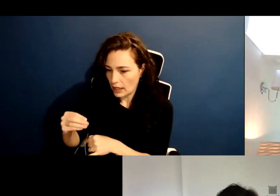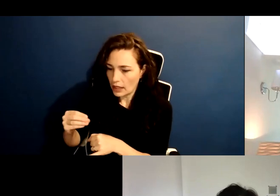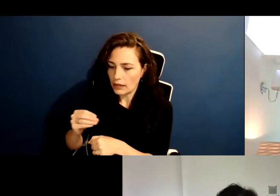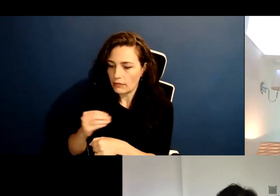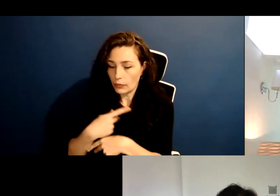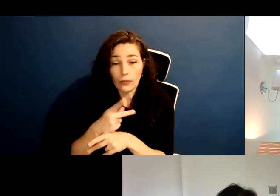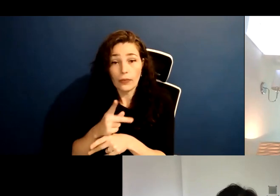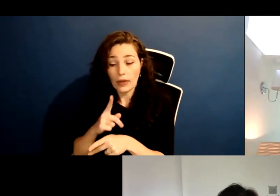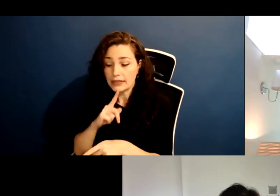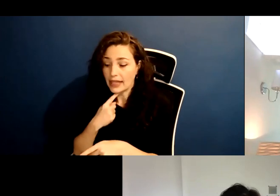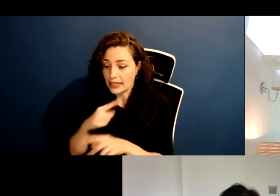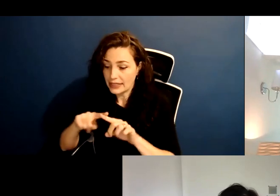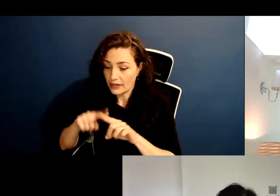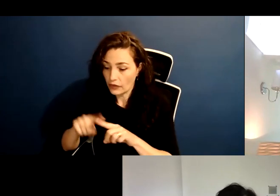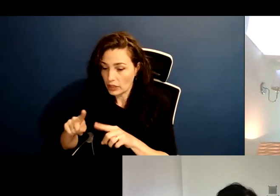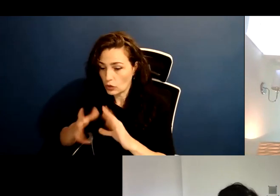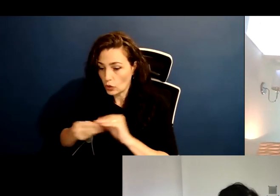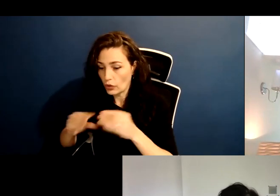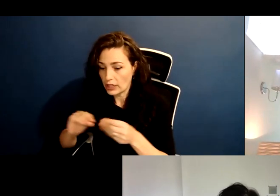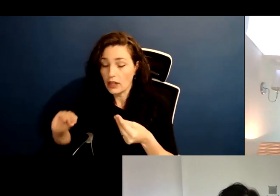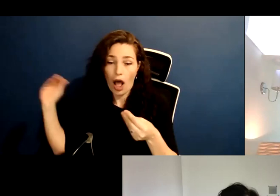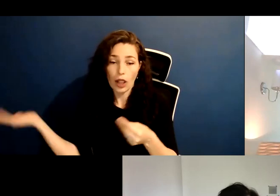stories across Africa. Please welcome Zippy.